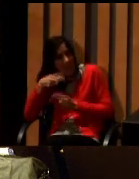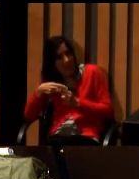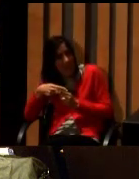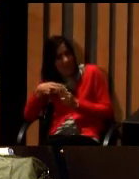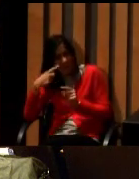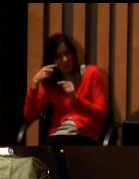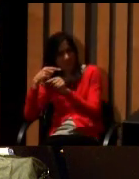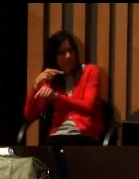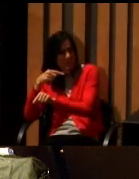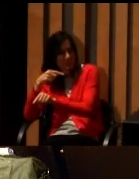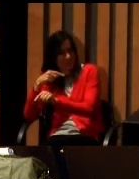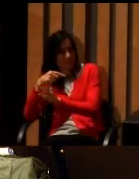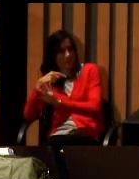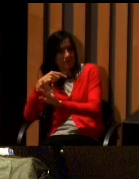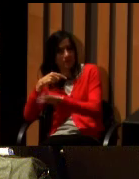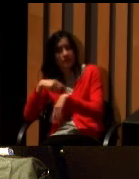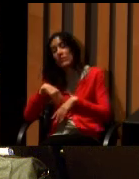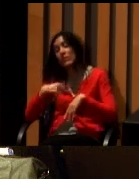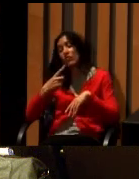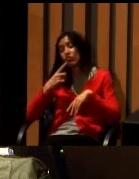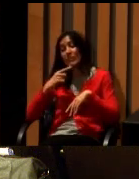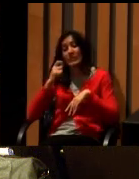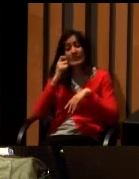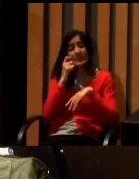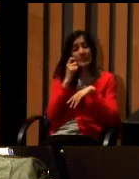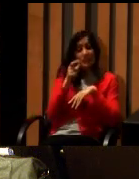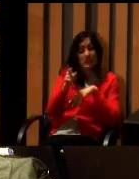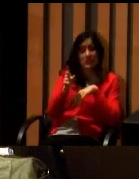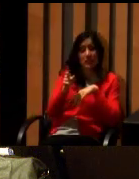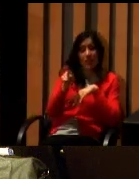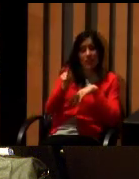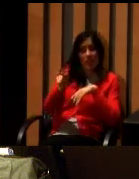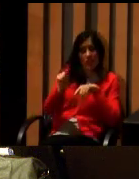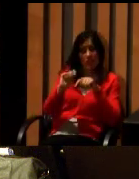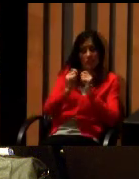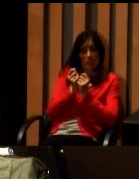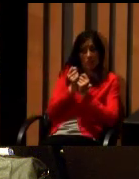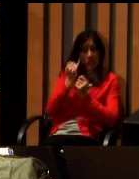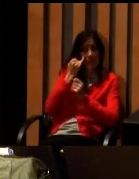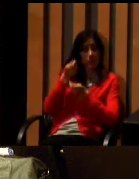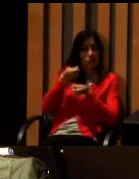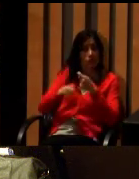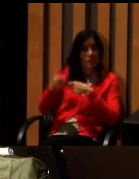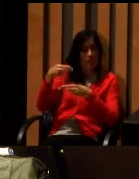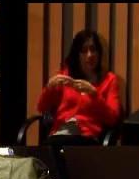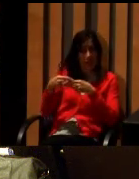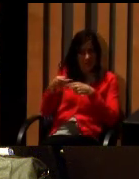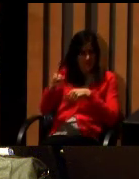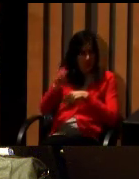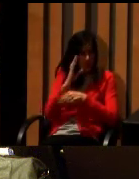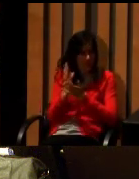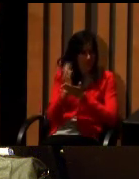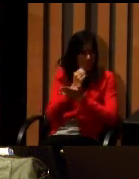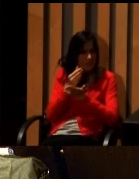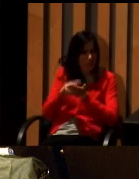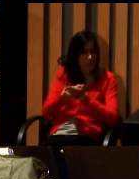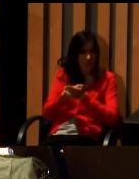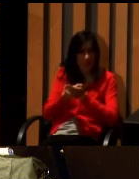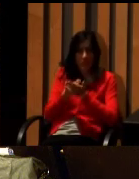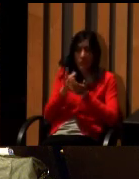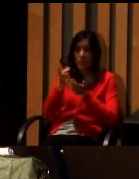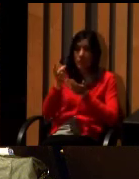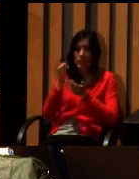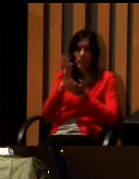make more money if they changed, and they all know it. They wouldn't lose sponsorship. They'd still have 70,000 people go